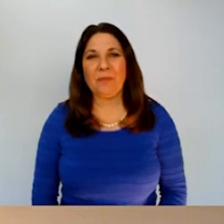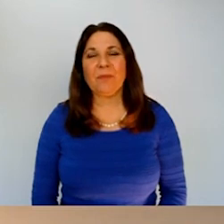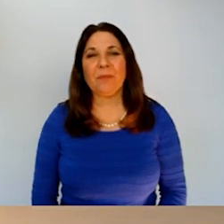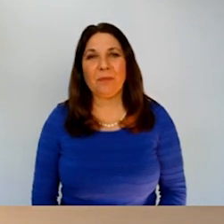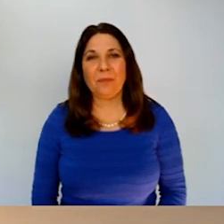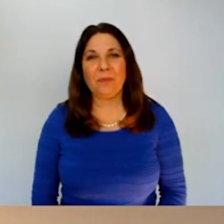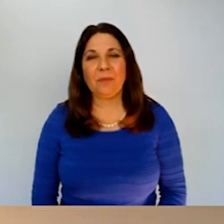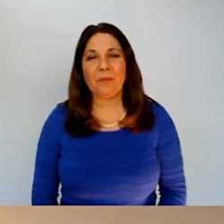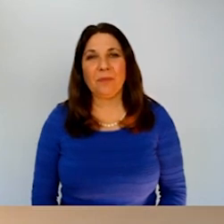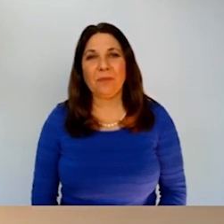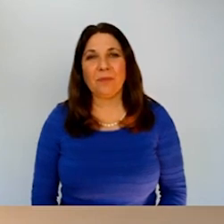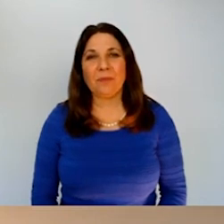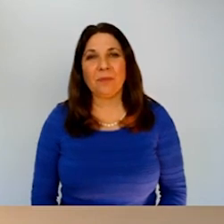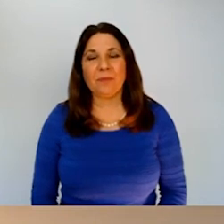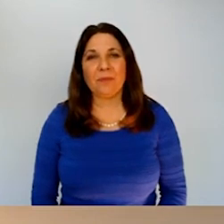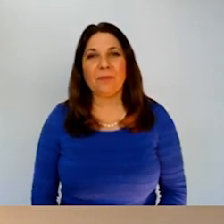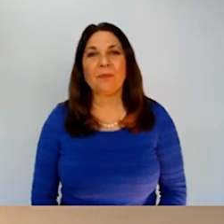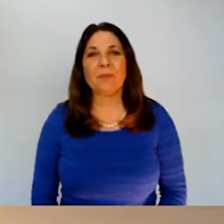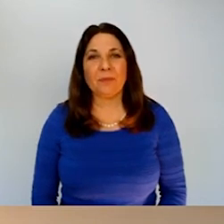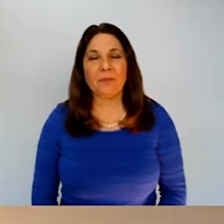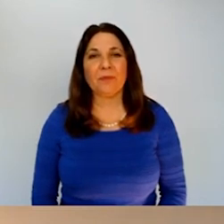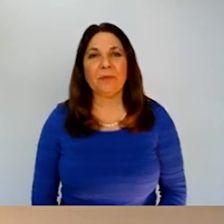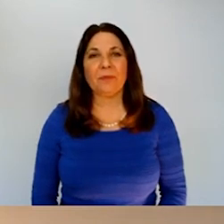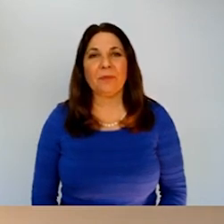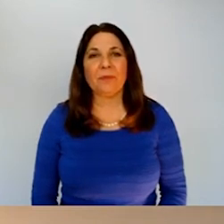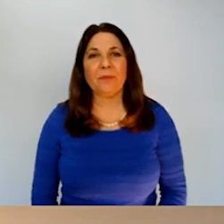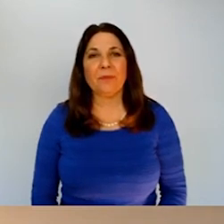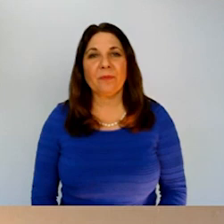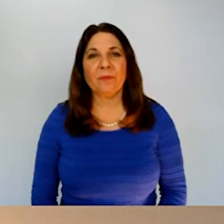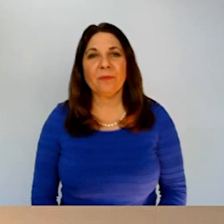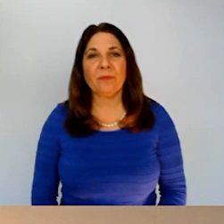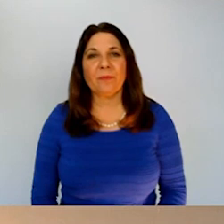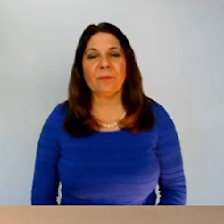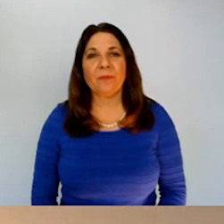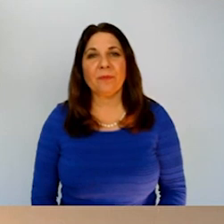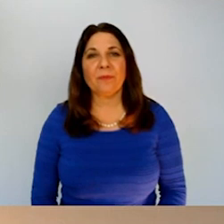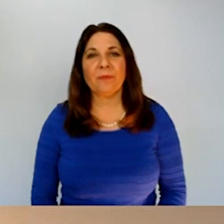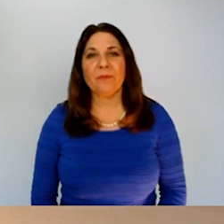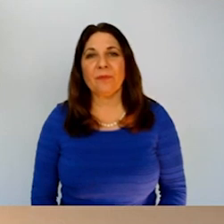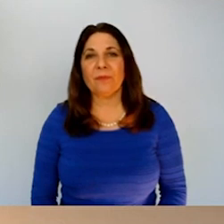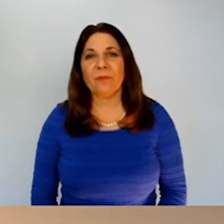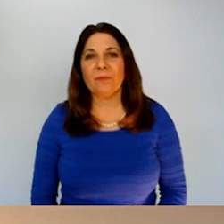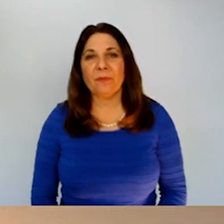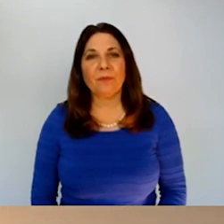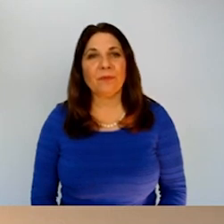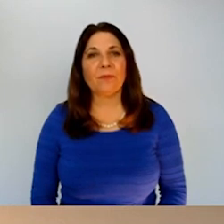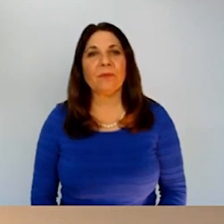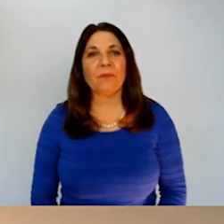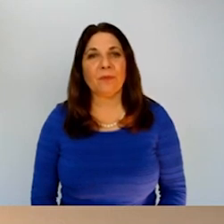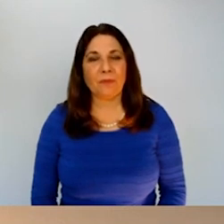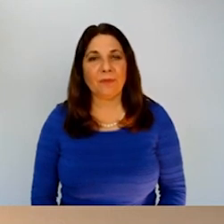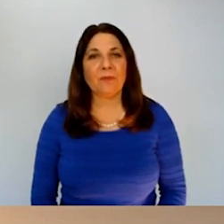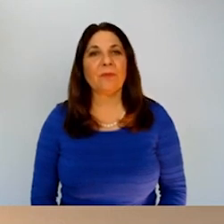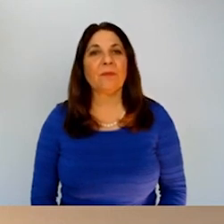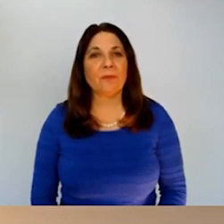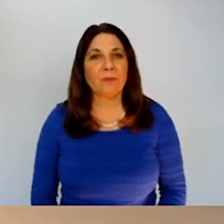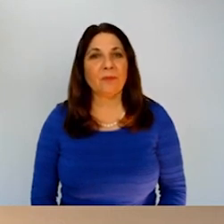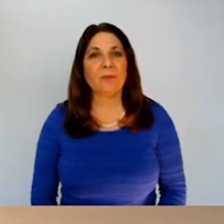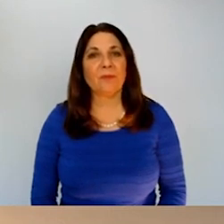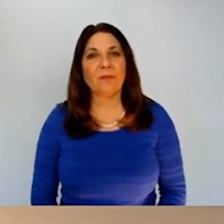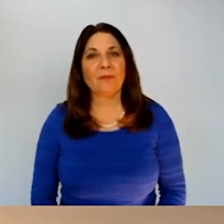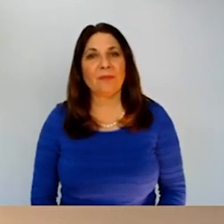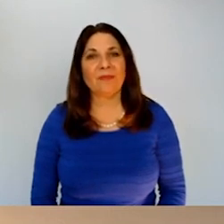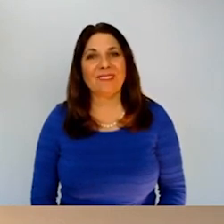relations, if it's public company investor relations, social media is online, media relations, almost everything can be done at a distance. And